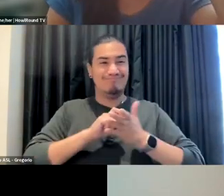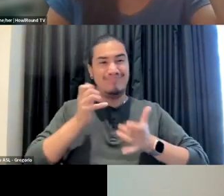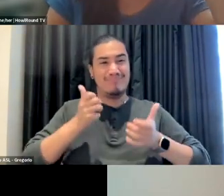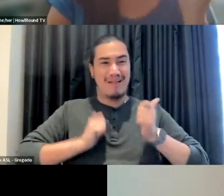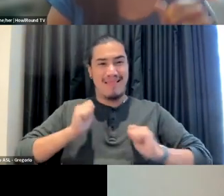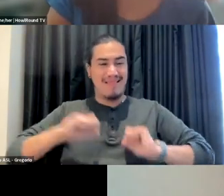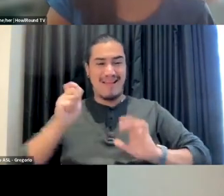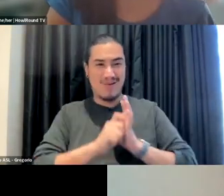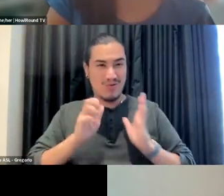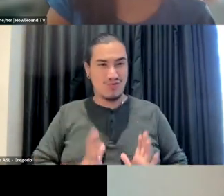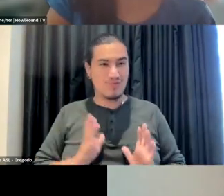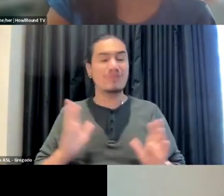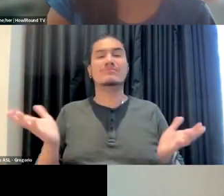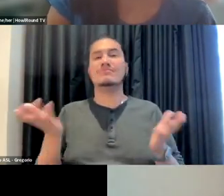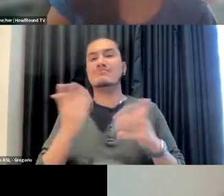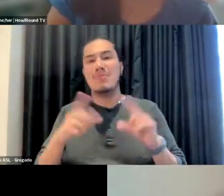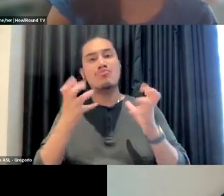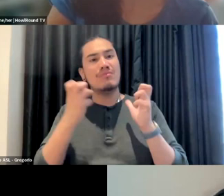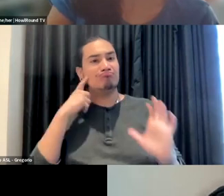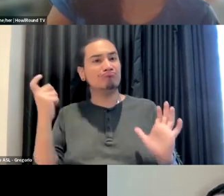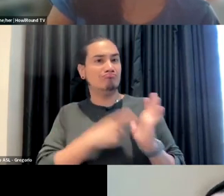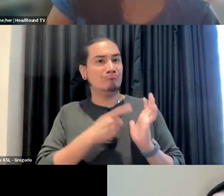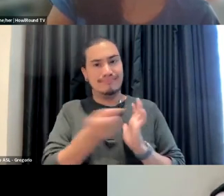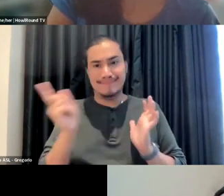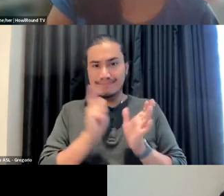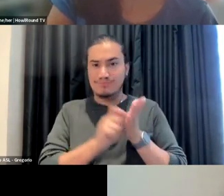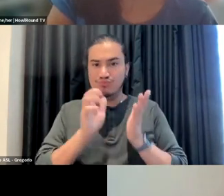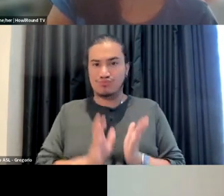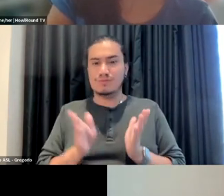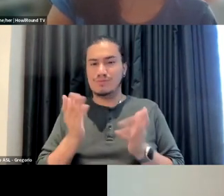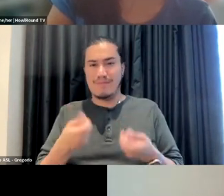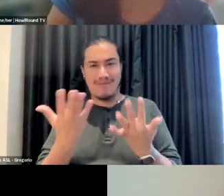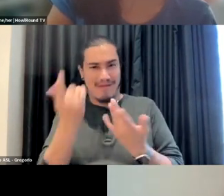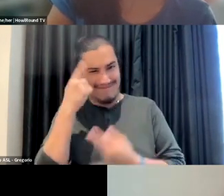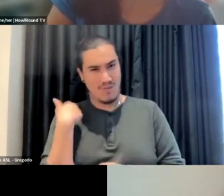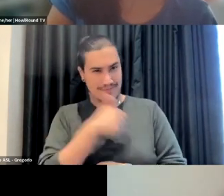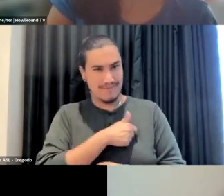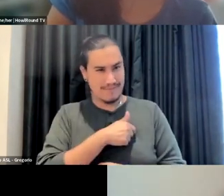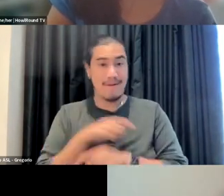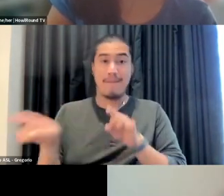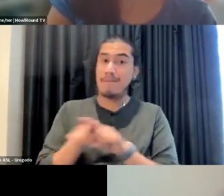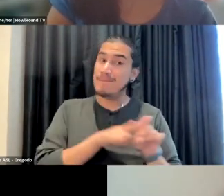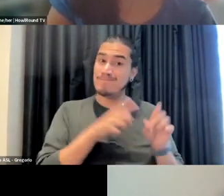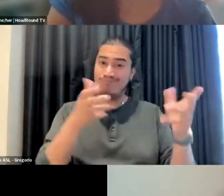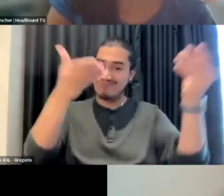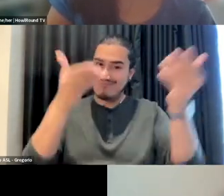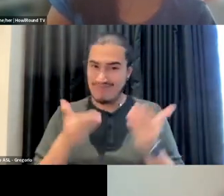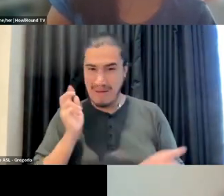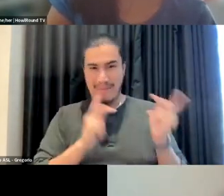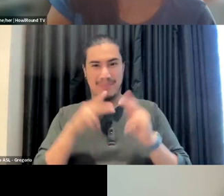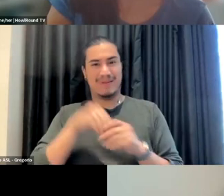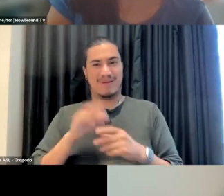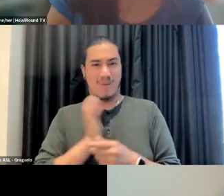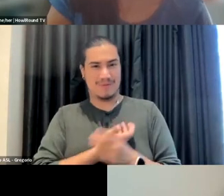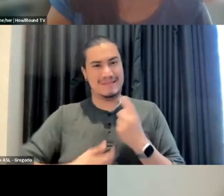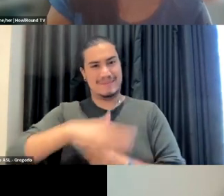acknowledge the importance of writers and what they provide for us. With that said, I also want to introduce the folks in our space.